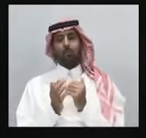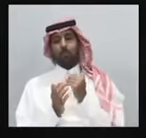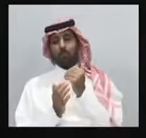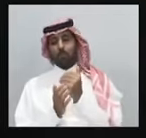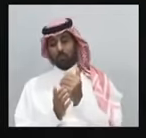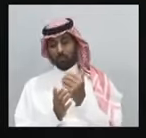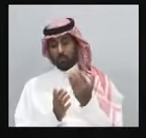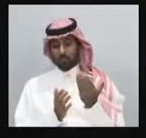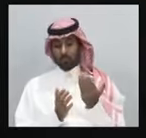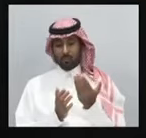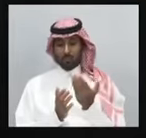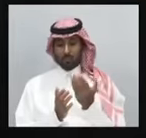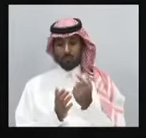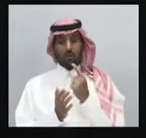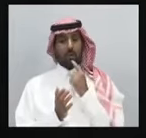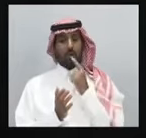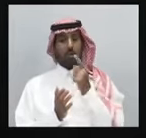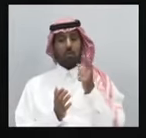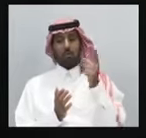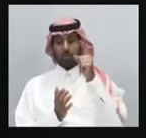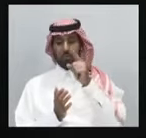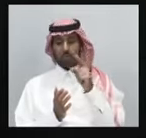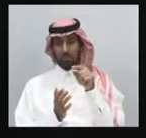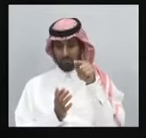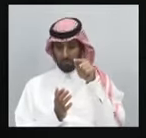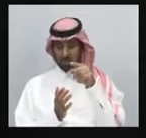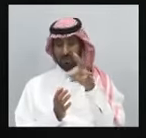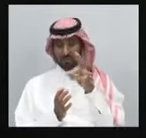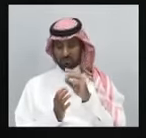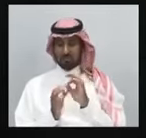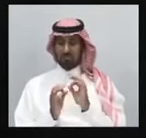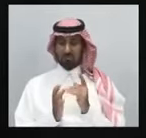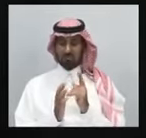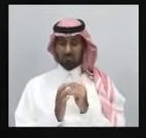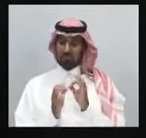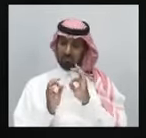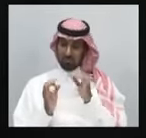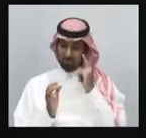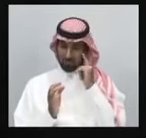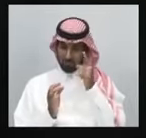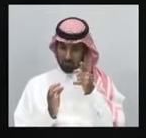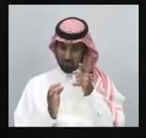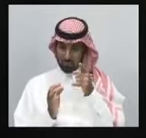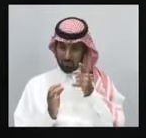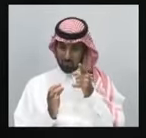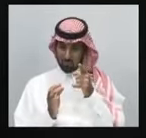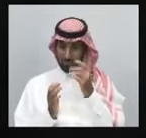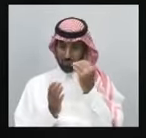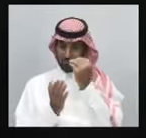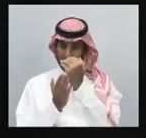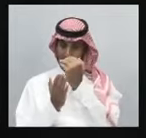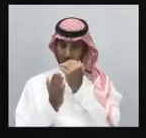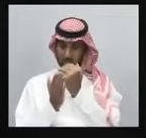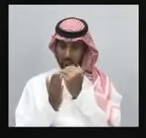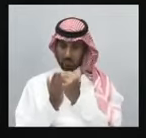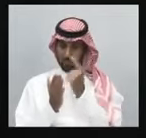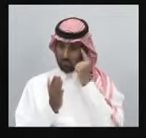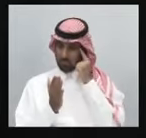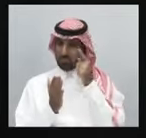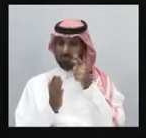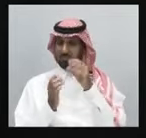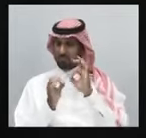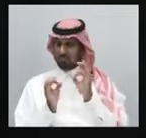today, I will ask you a question. Are these enough? Do you think that these are enough? You need to